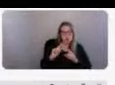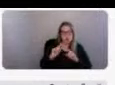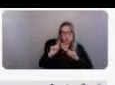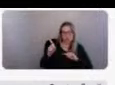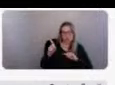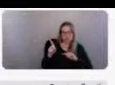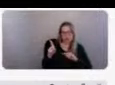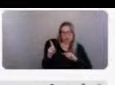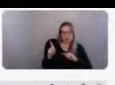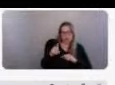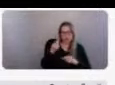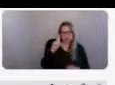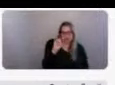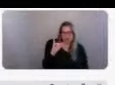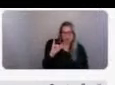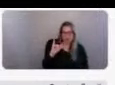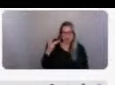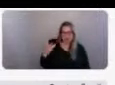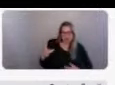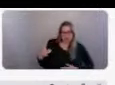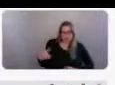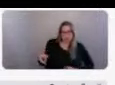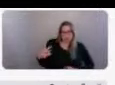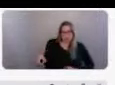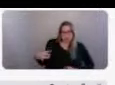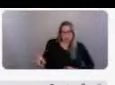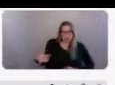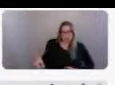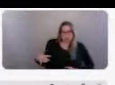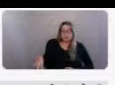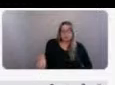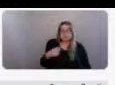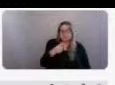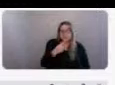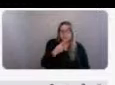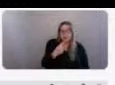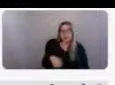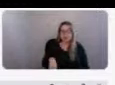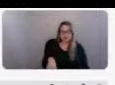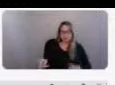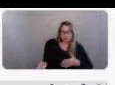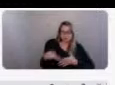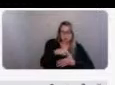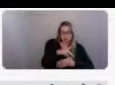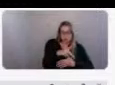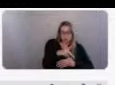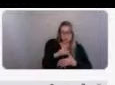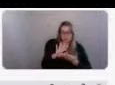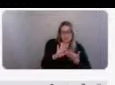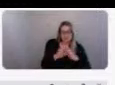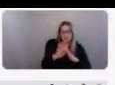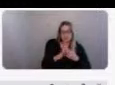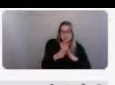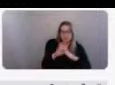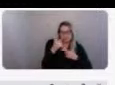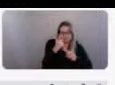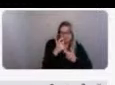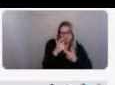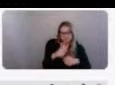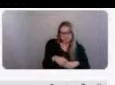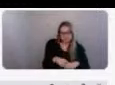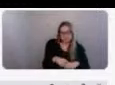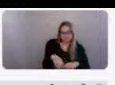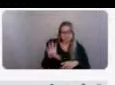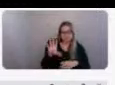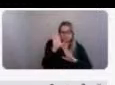as the i-17 and i would say there is a priority of communities of interest in the